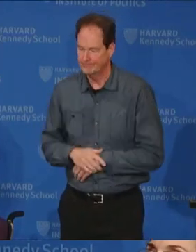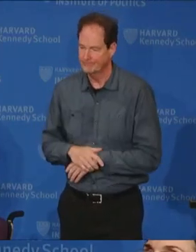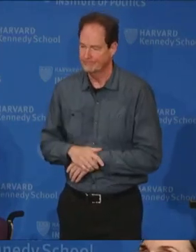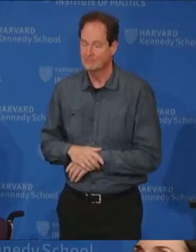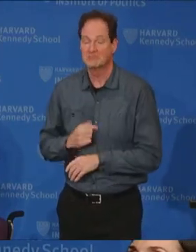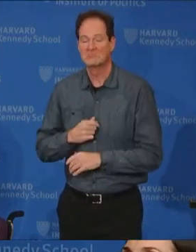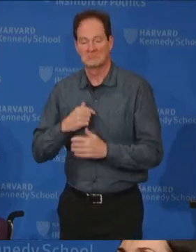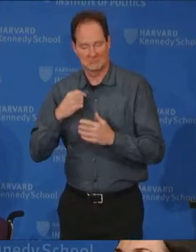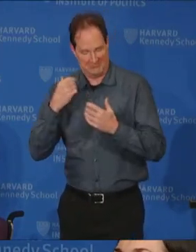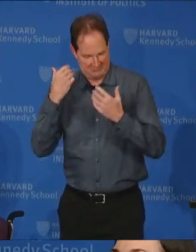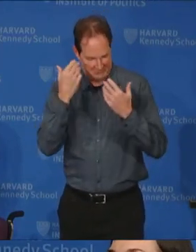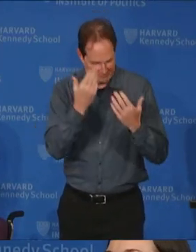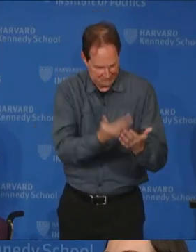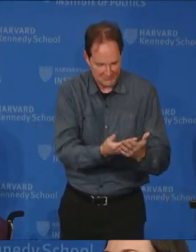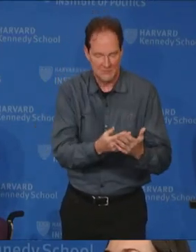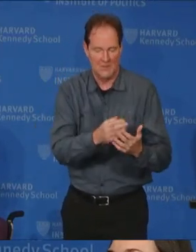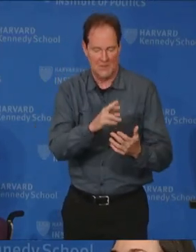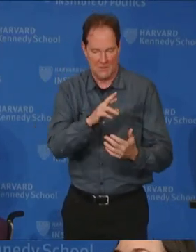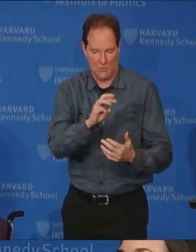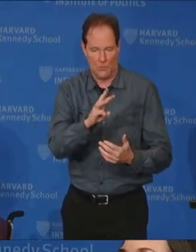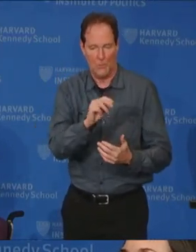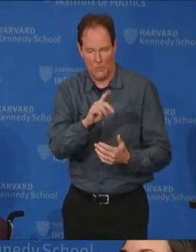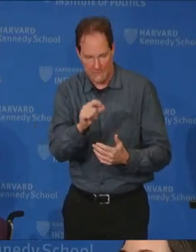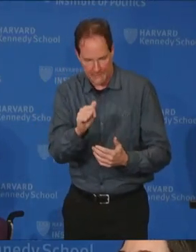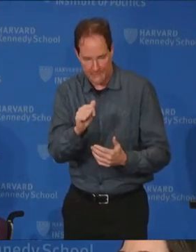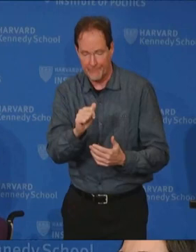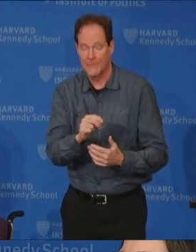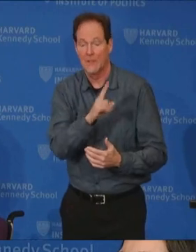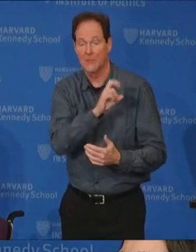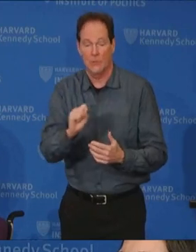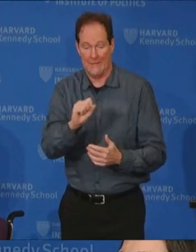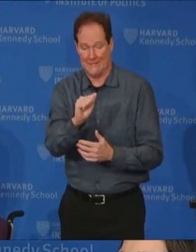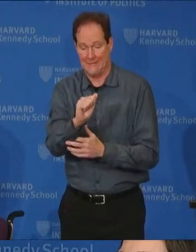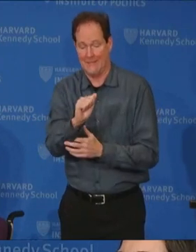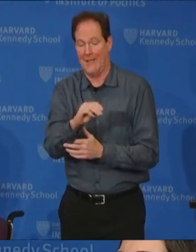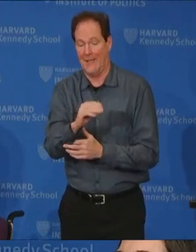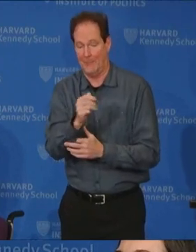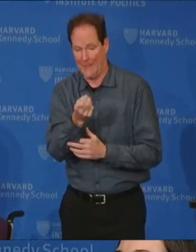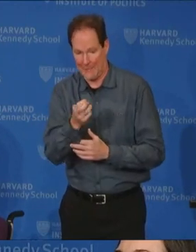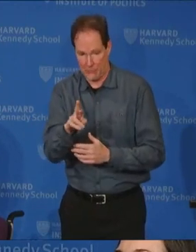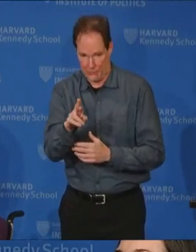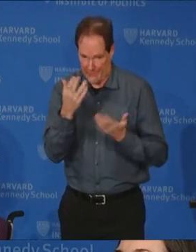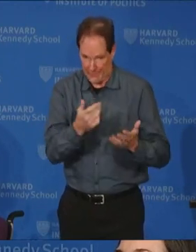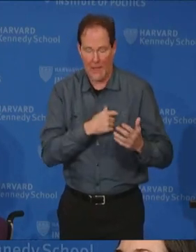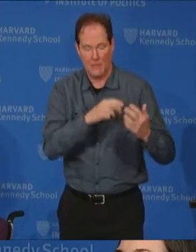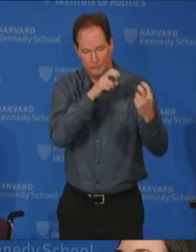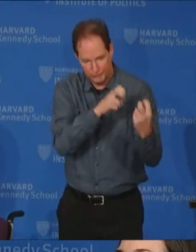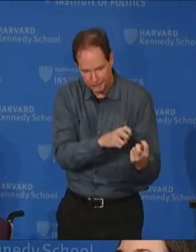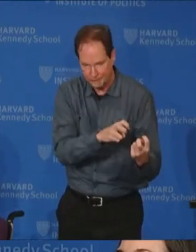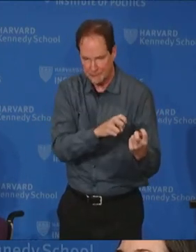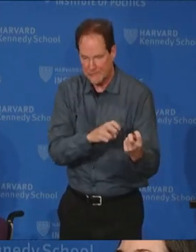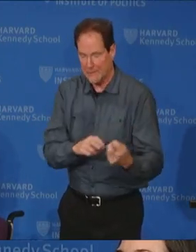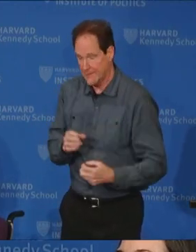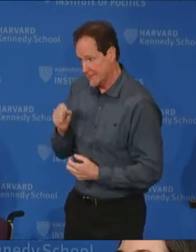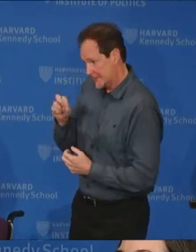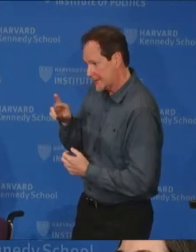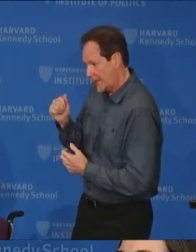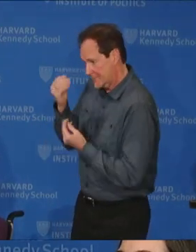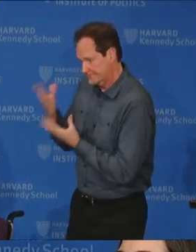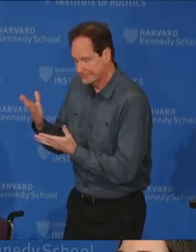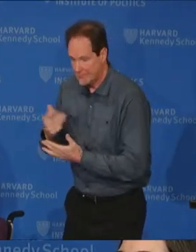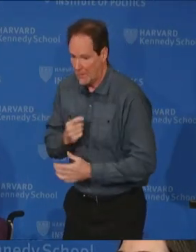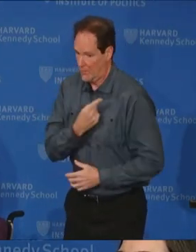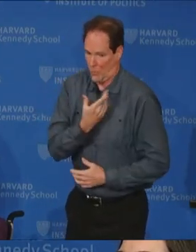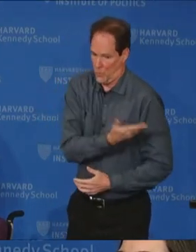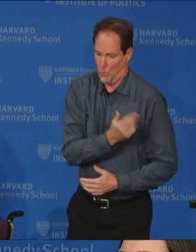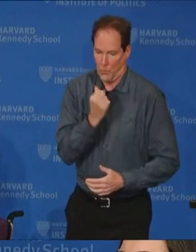was in Rwanda and I had a meeting with the US ambassador to Rwanda, and we're sitting down, and he was like, "Sarah, let me tell you, there's this